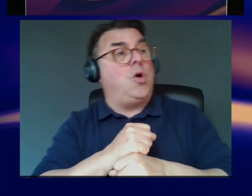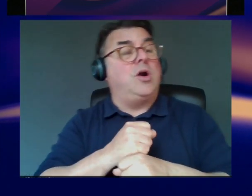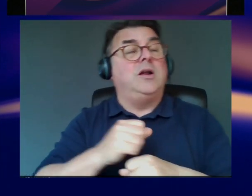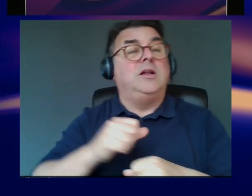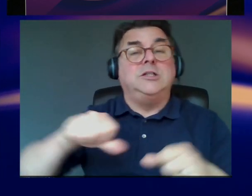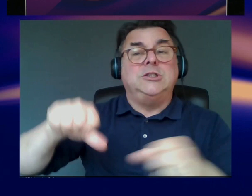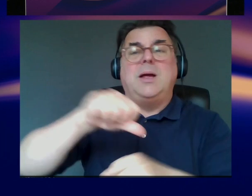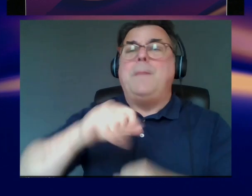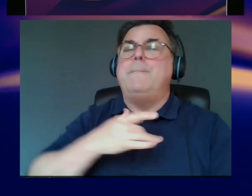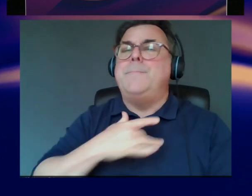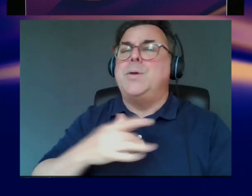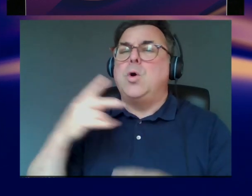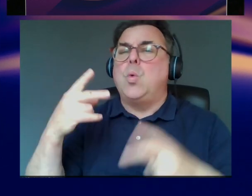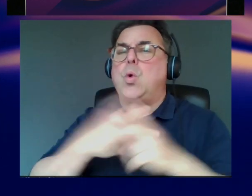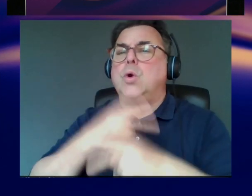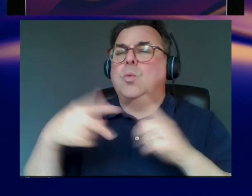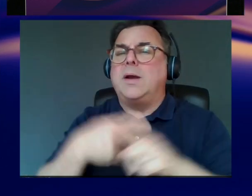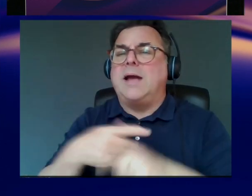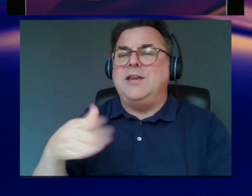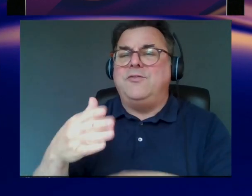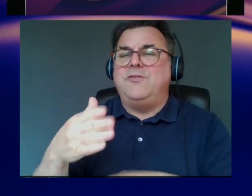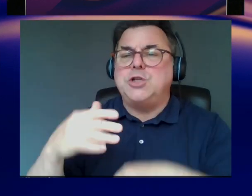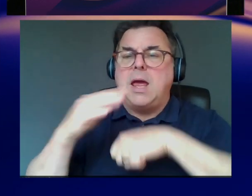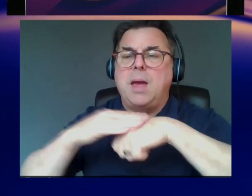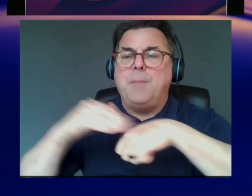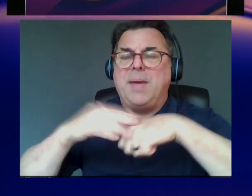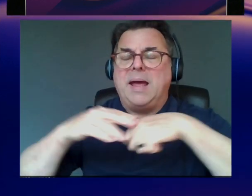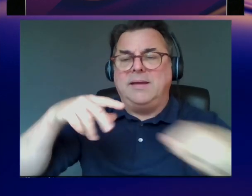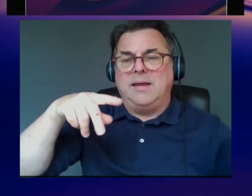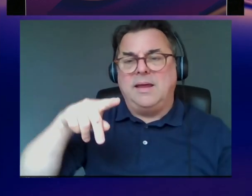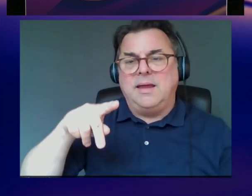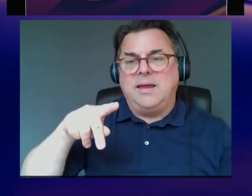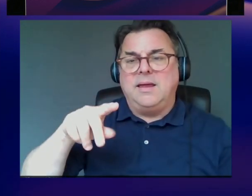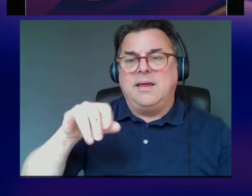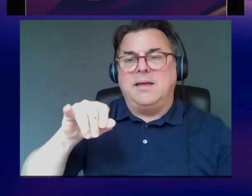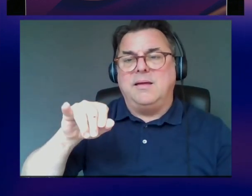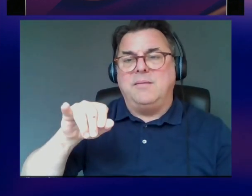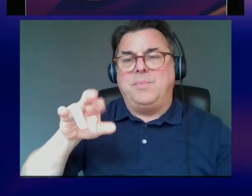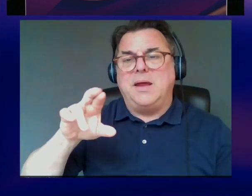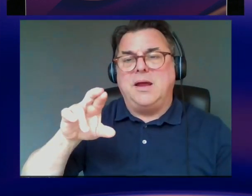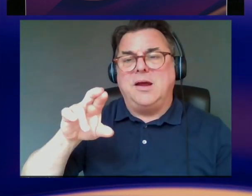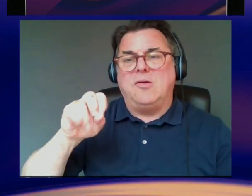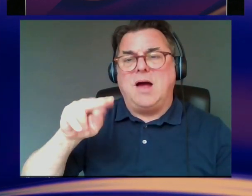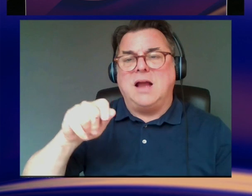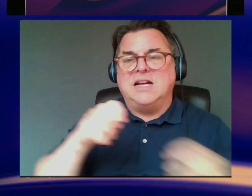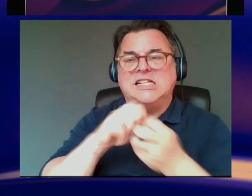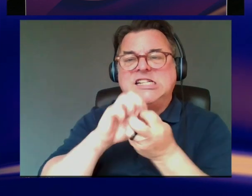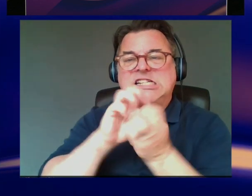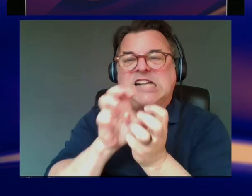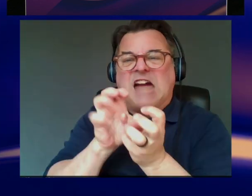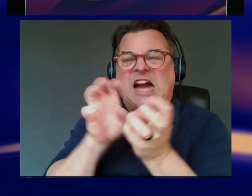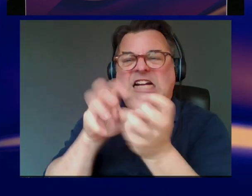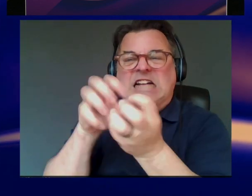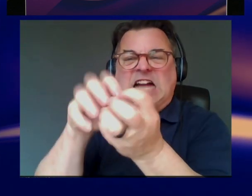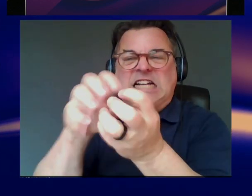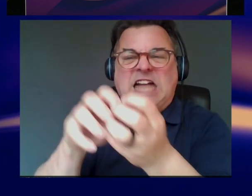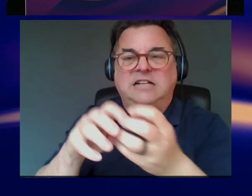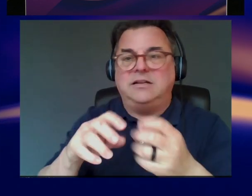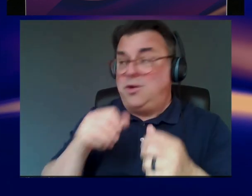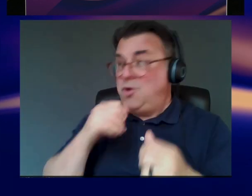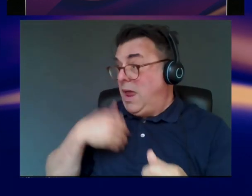Homework. Now, whether or not people have like maple syrup that lands on their homework, or if their fish ate their homework, I can't help that. Yeah, or the